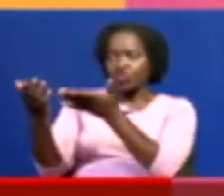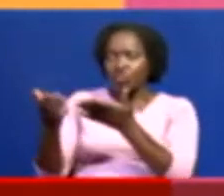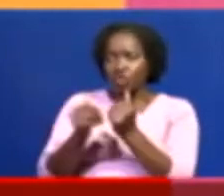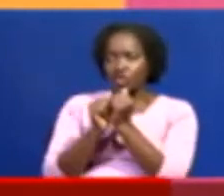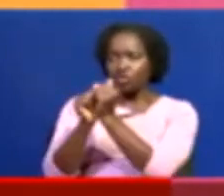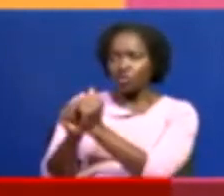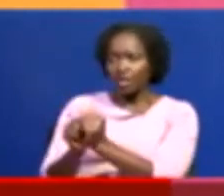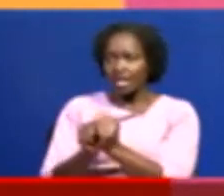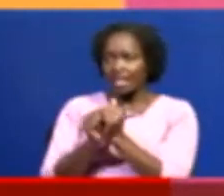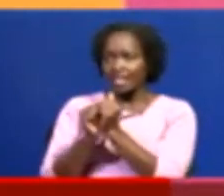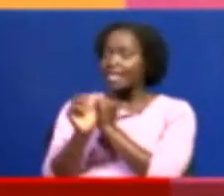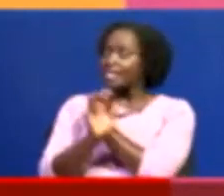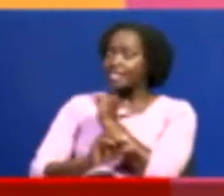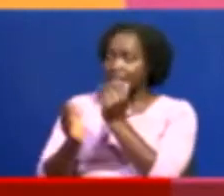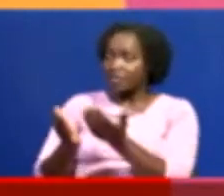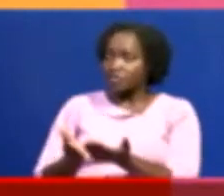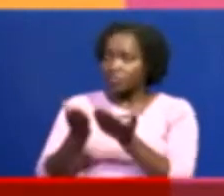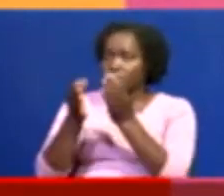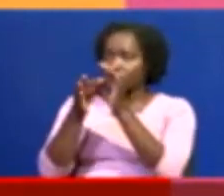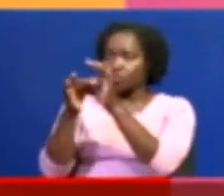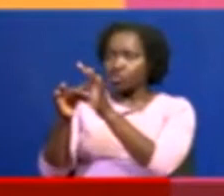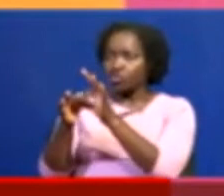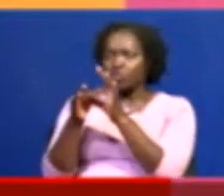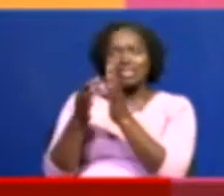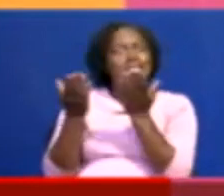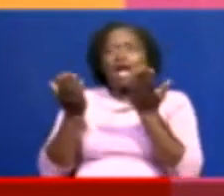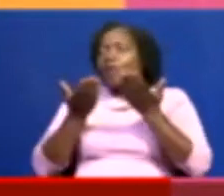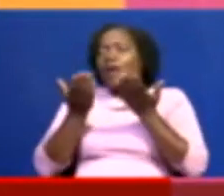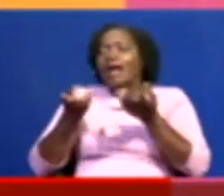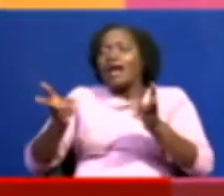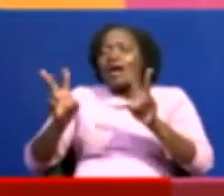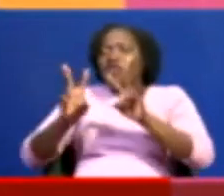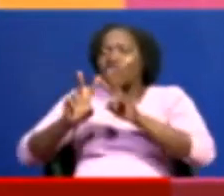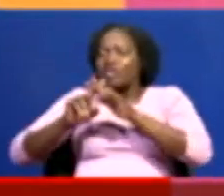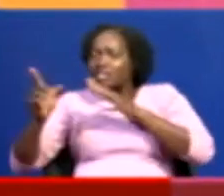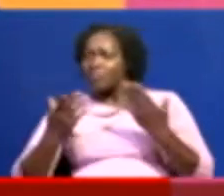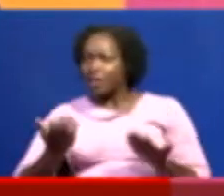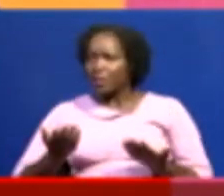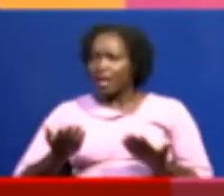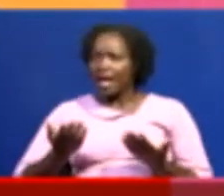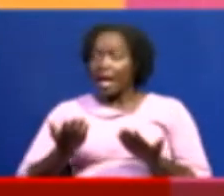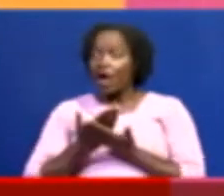together the country and promote unity and cohesion, where did those values go to? Where did those